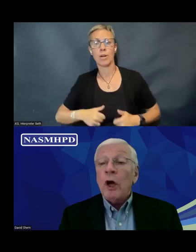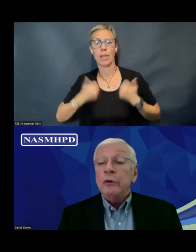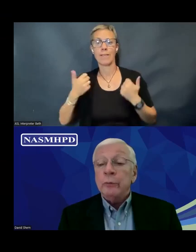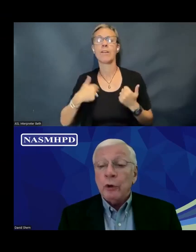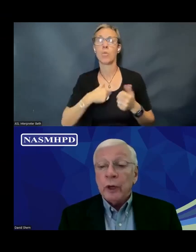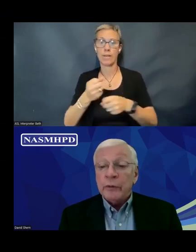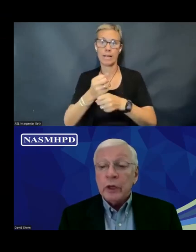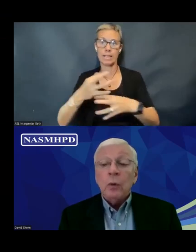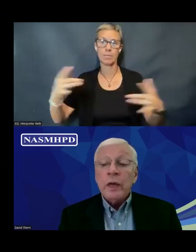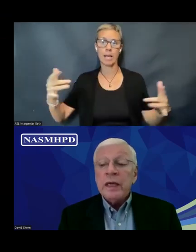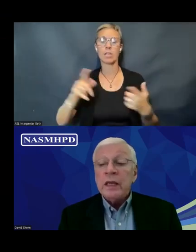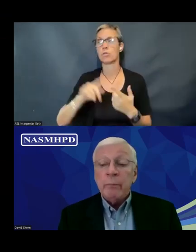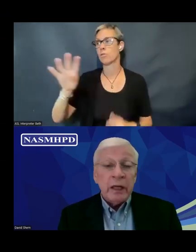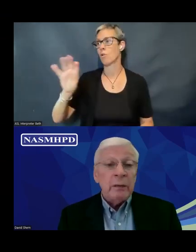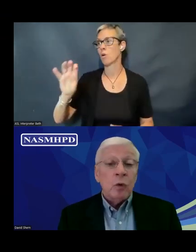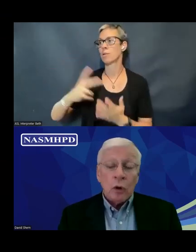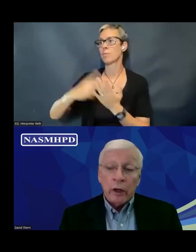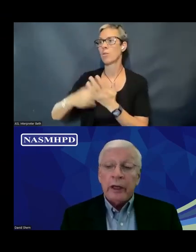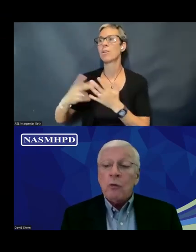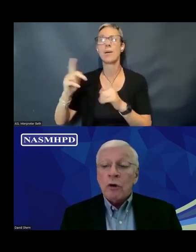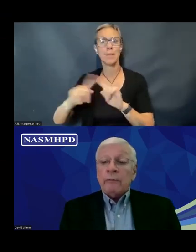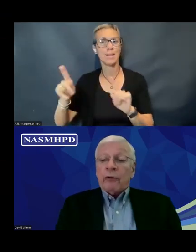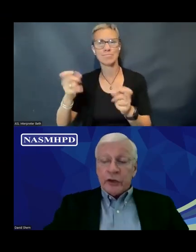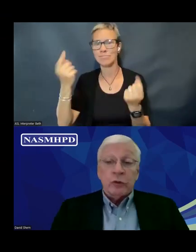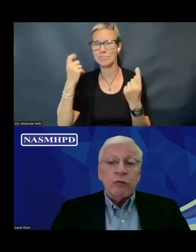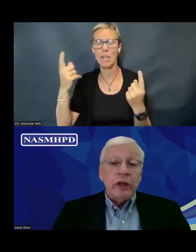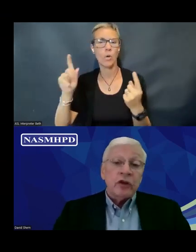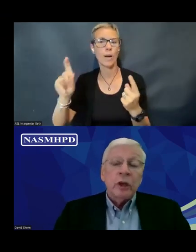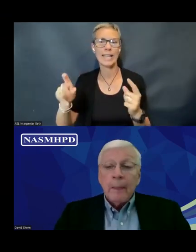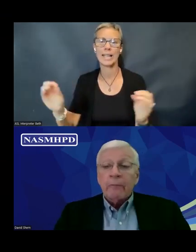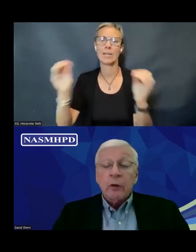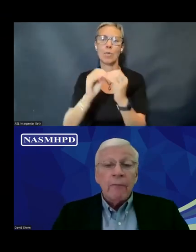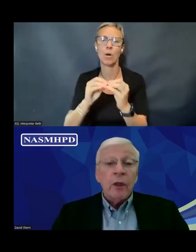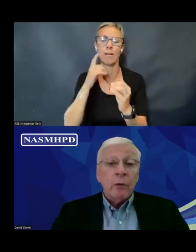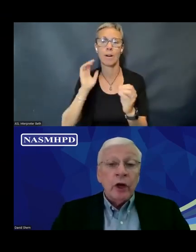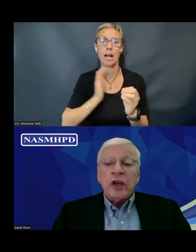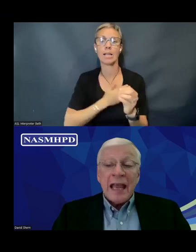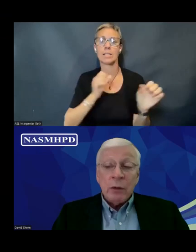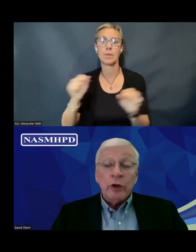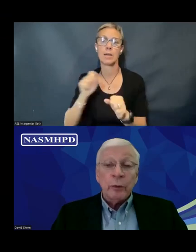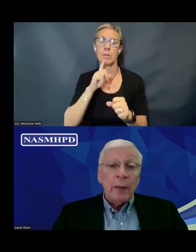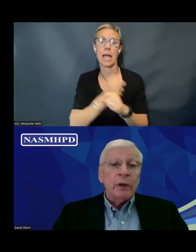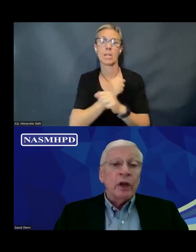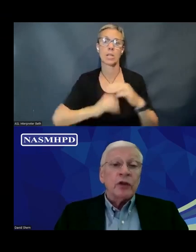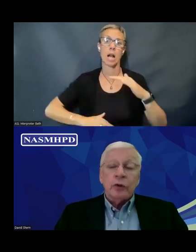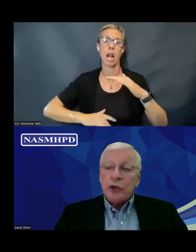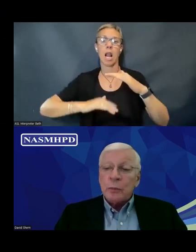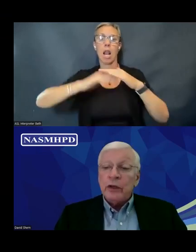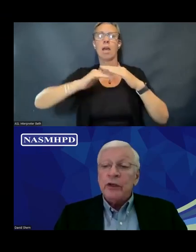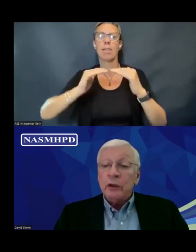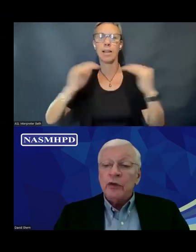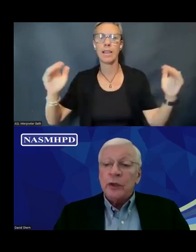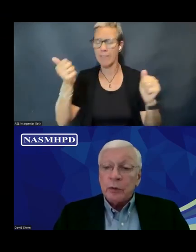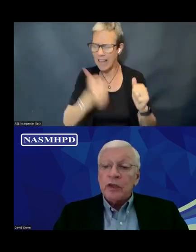to 400 programs, we need many more. And in order for us to reach the level at which anyone in the population